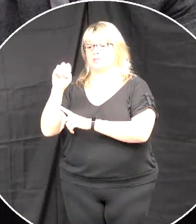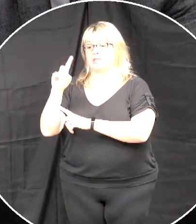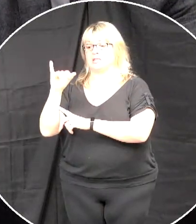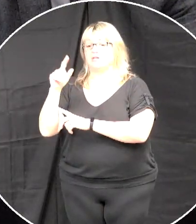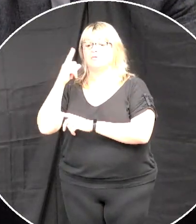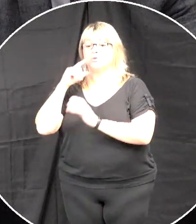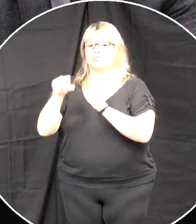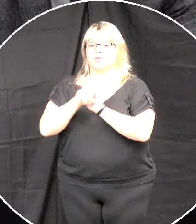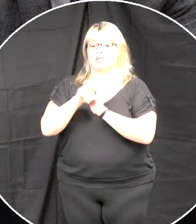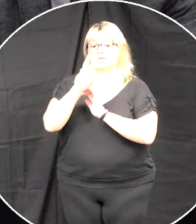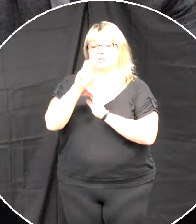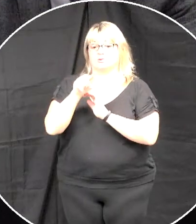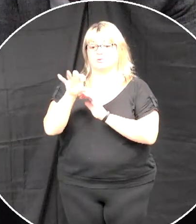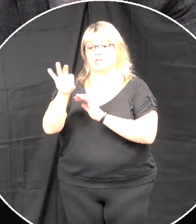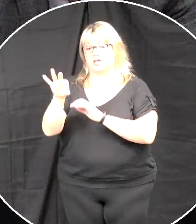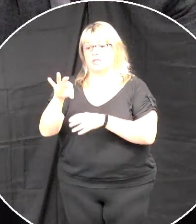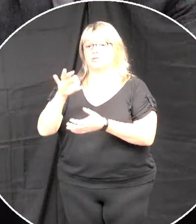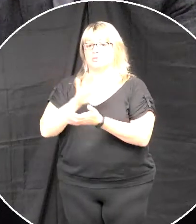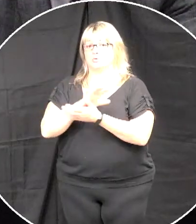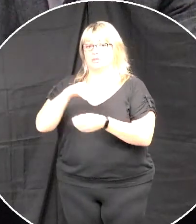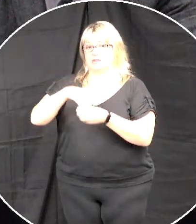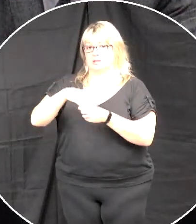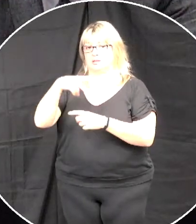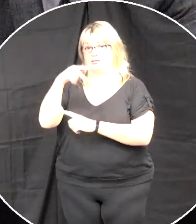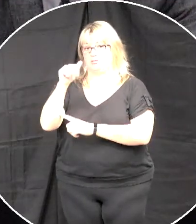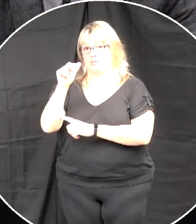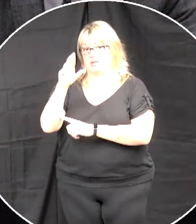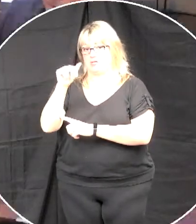school that's in Paradise. Thank you, Chair.